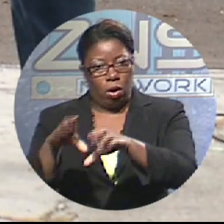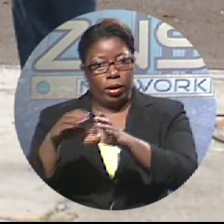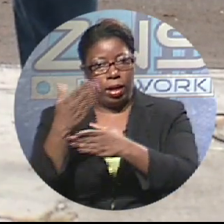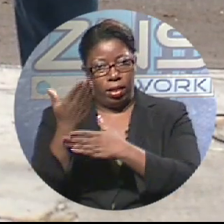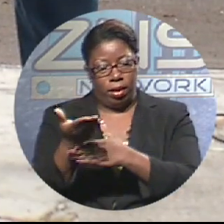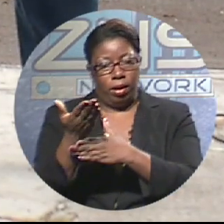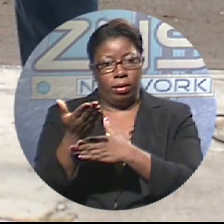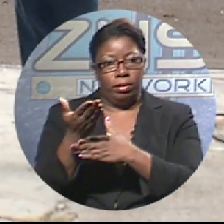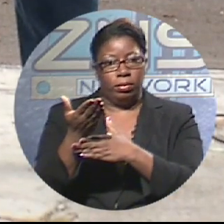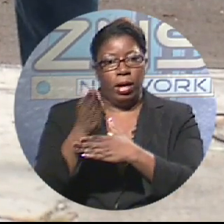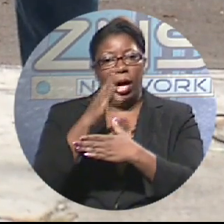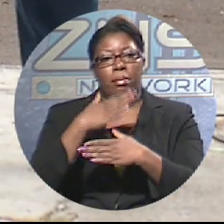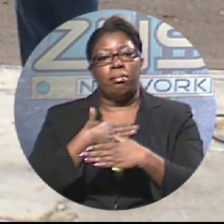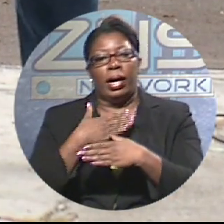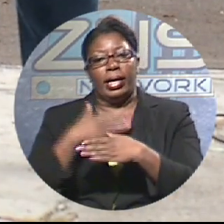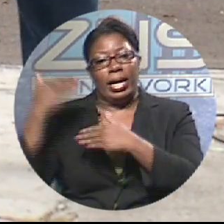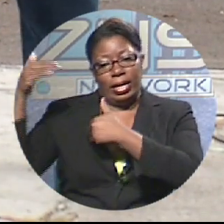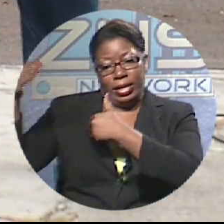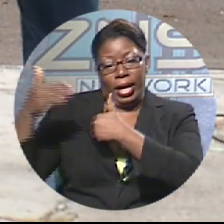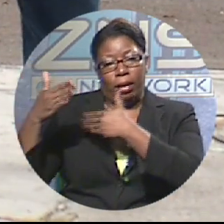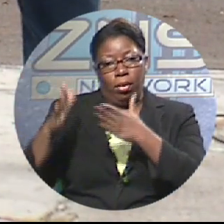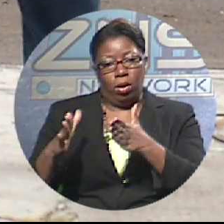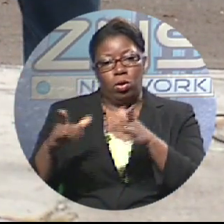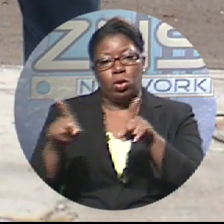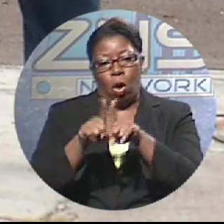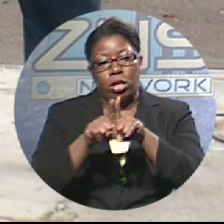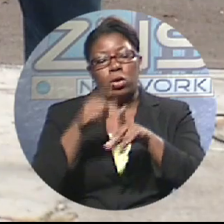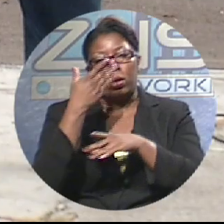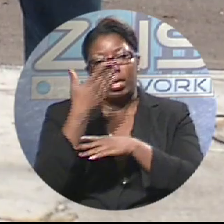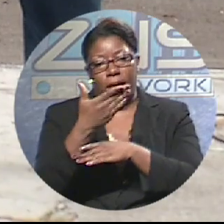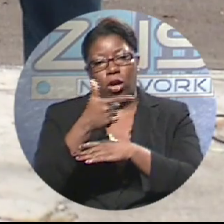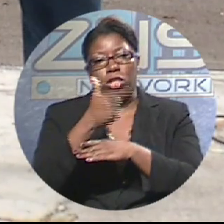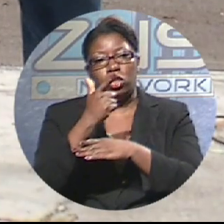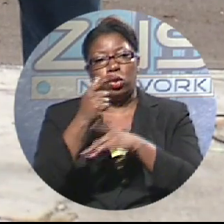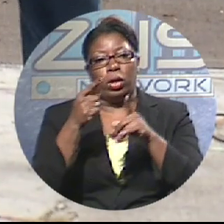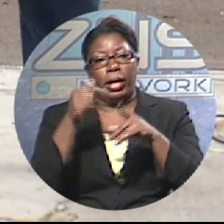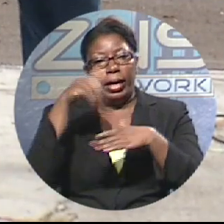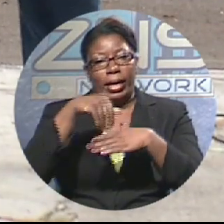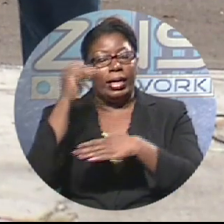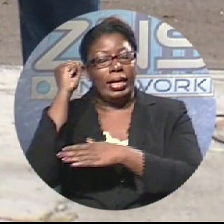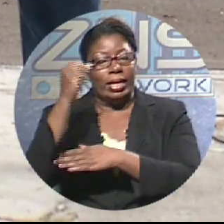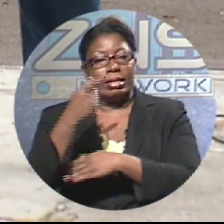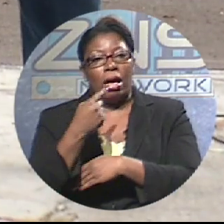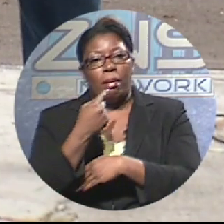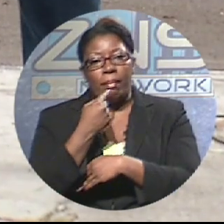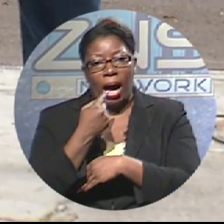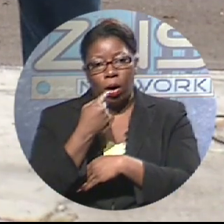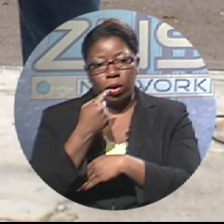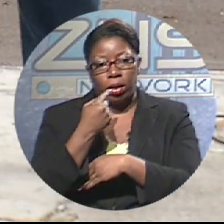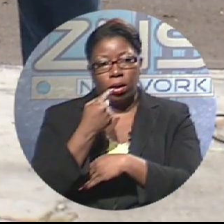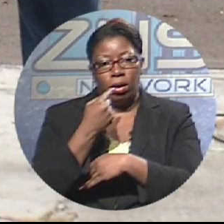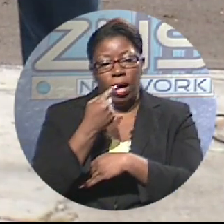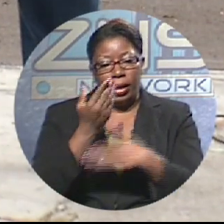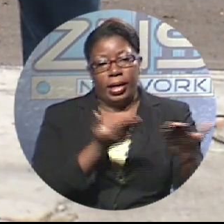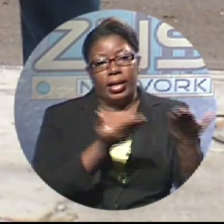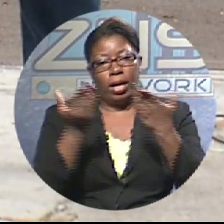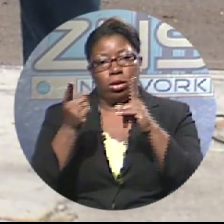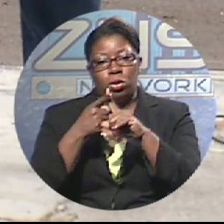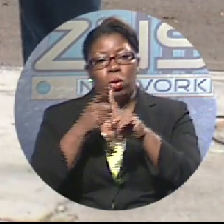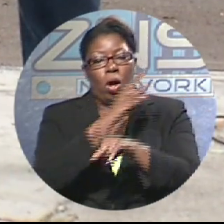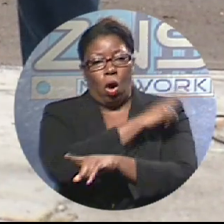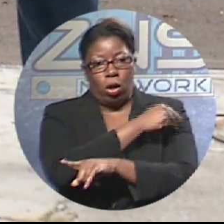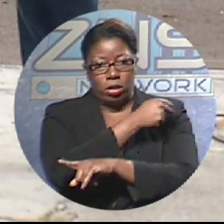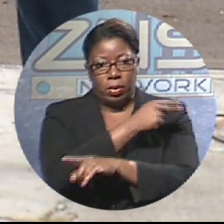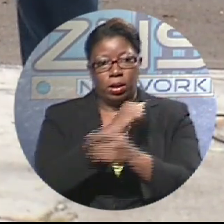He and up. They're shooting him out, so we just ran straight by the hospital. First police car, we see, we send them back this way. He described the boy to